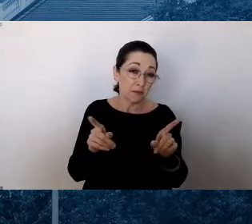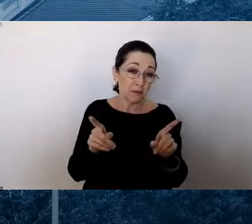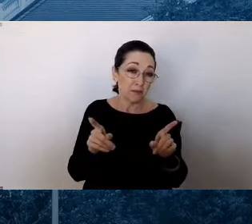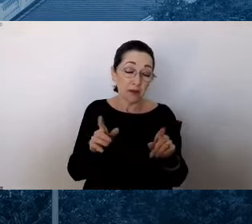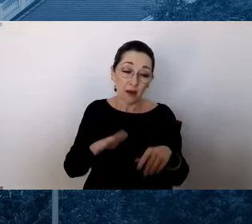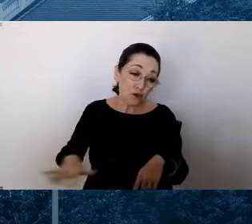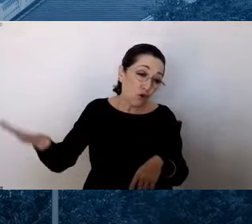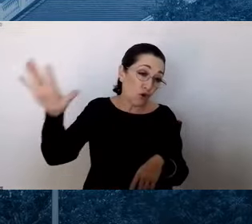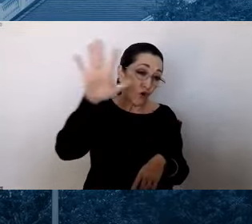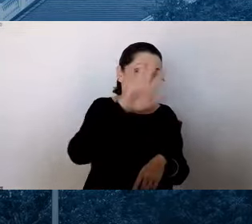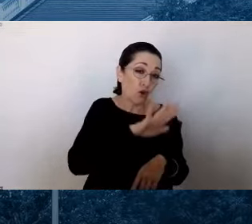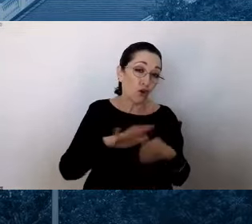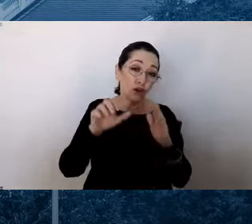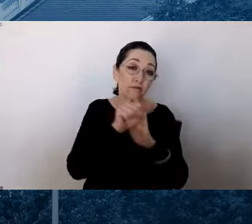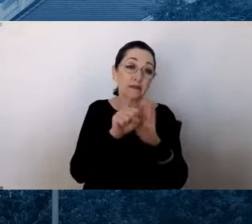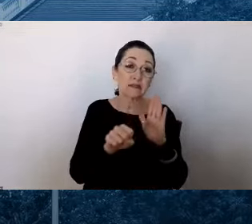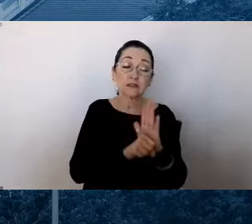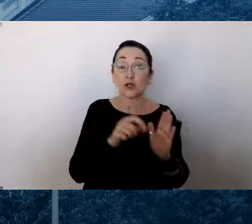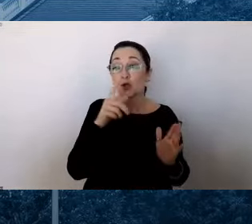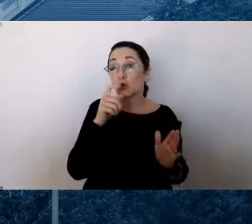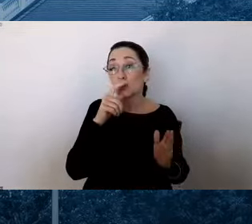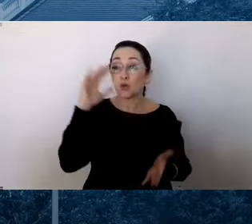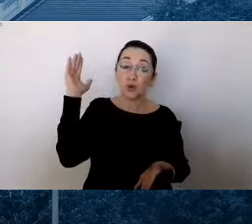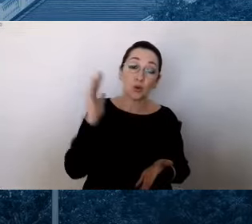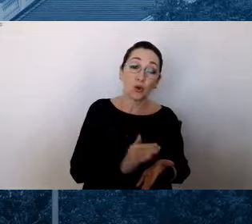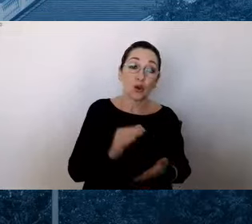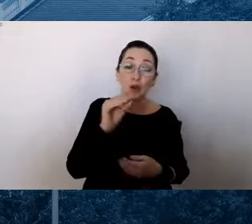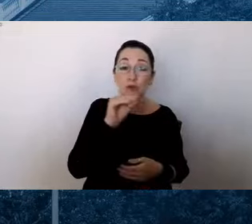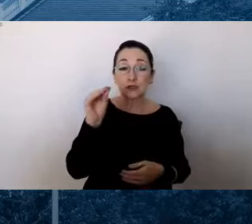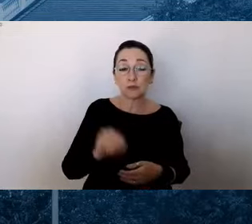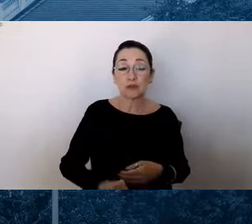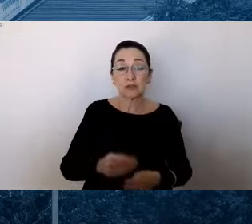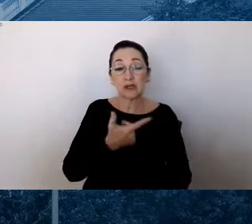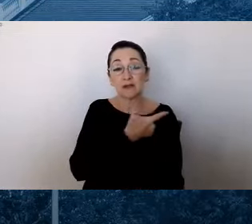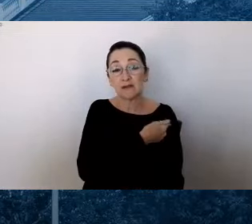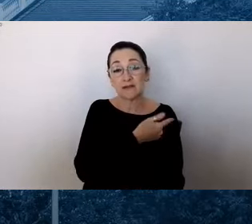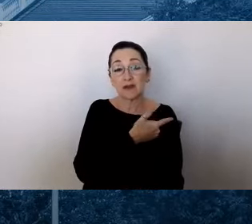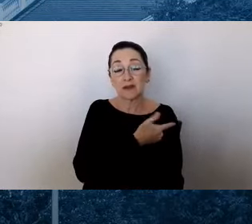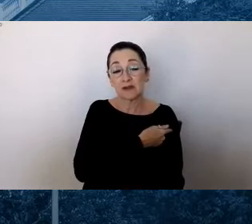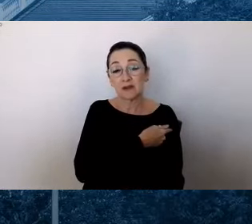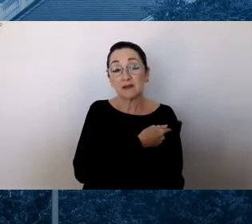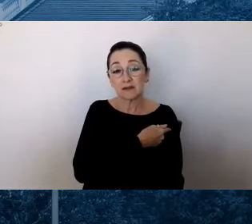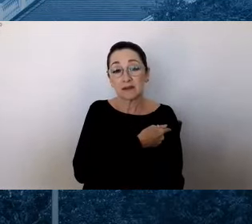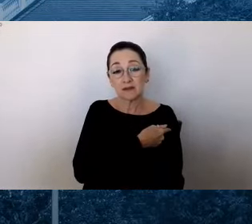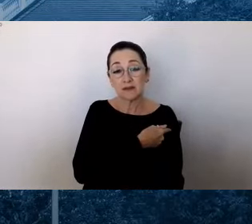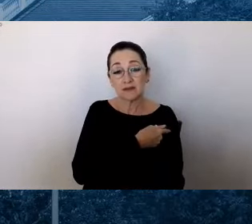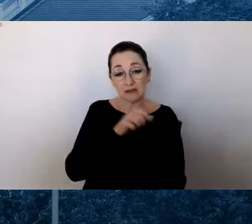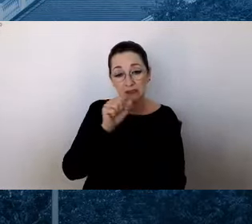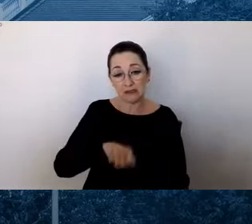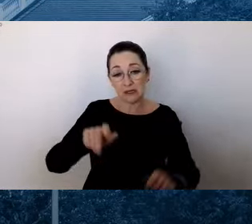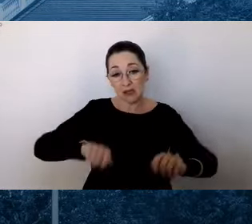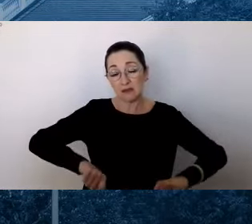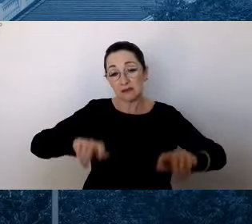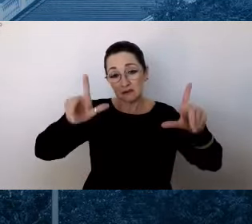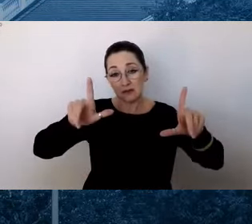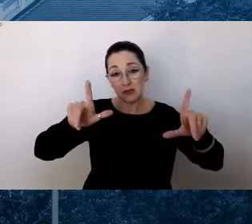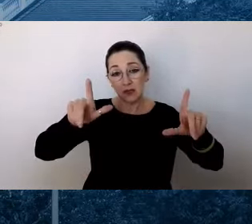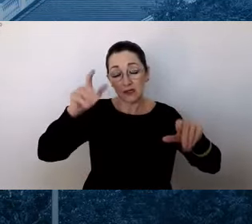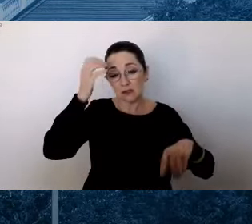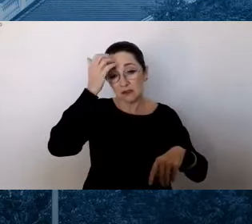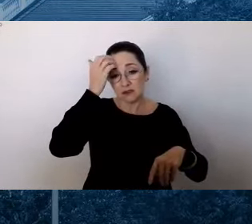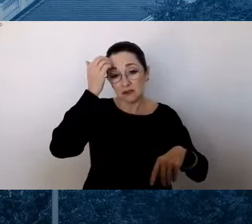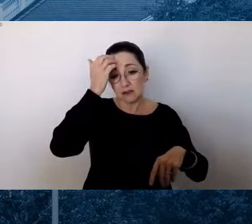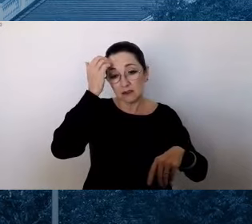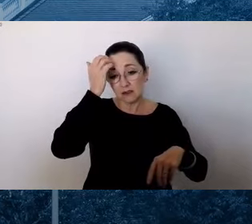the state that has the lowest vaccination rates. We can put that slide up for you if you'd like to see it